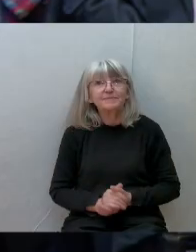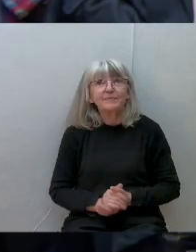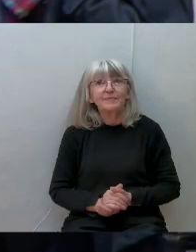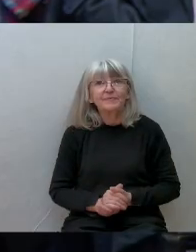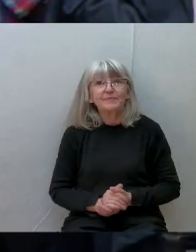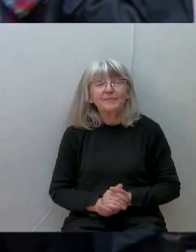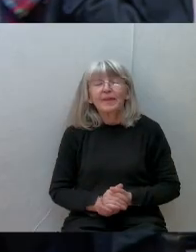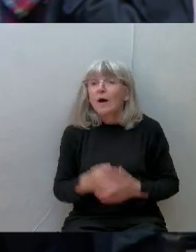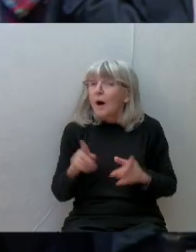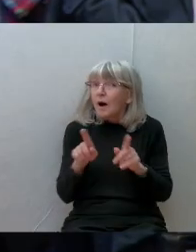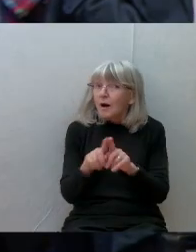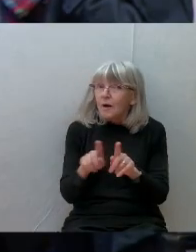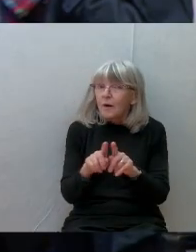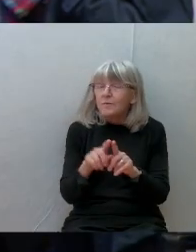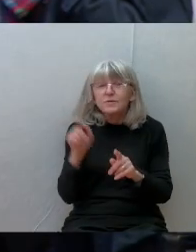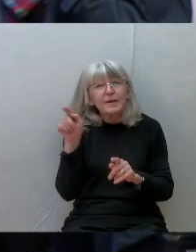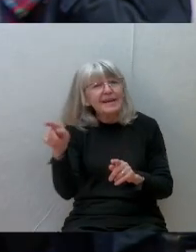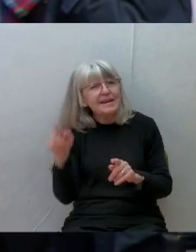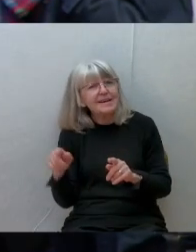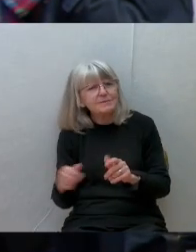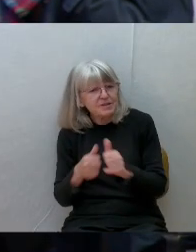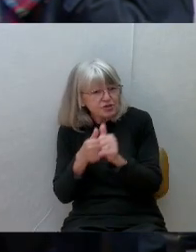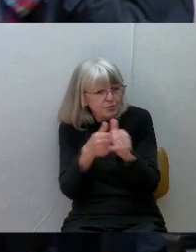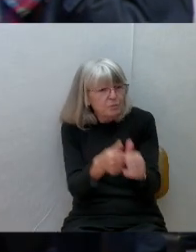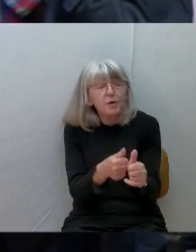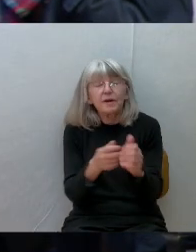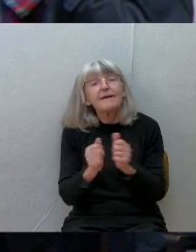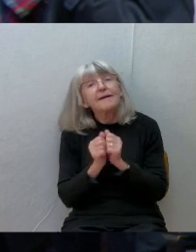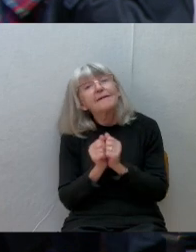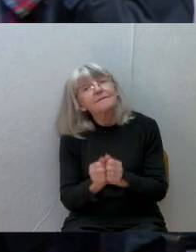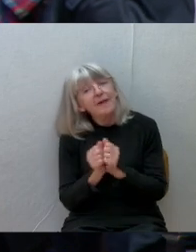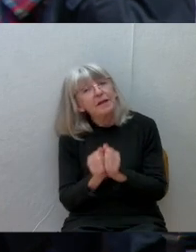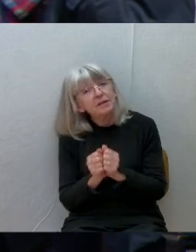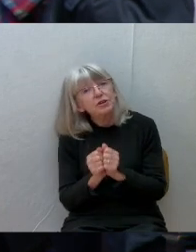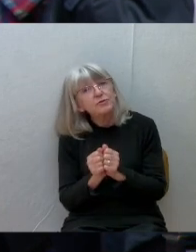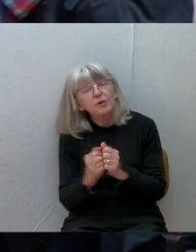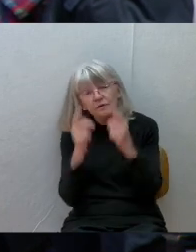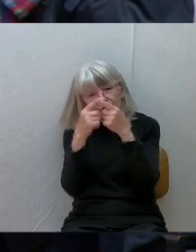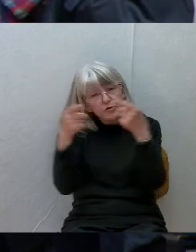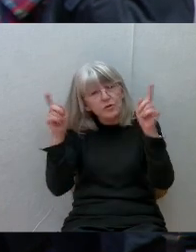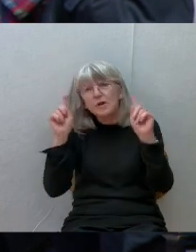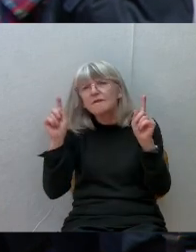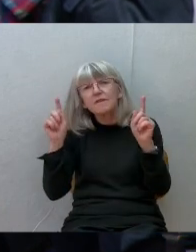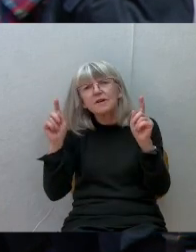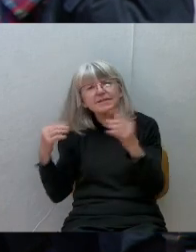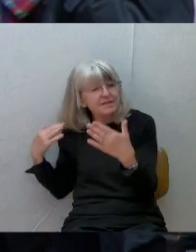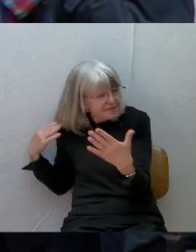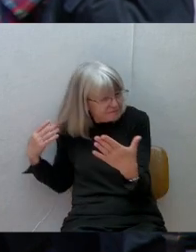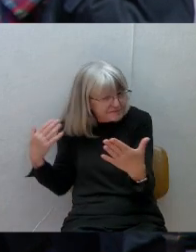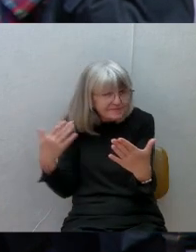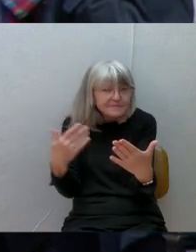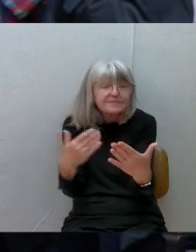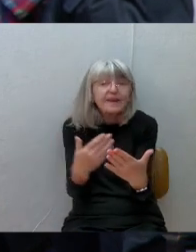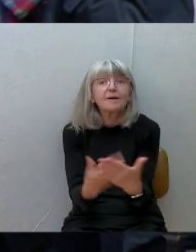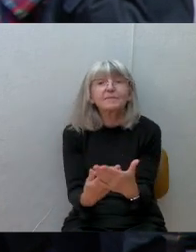Not just that, but he's been a champion of our values and of our university ever since he first crossed the stage. Because when George